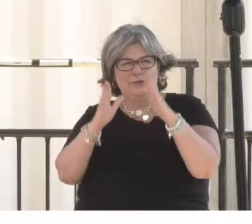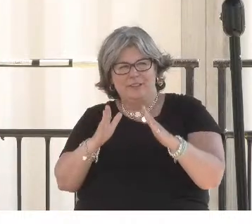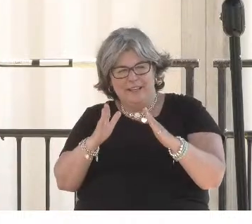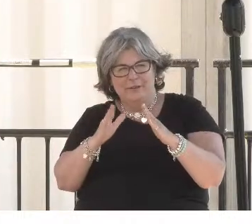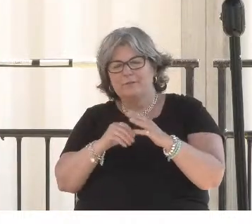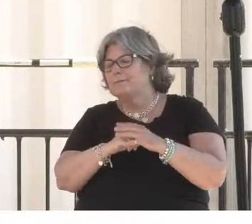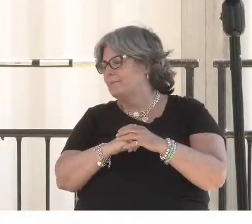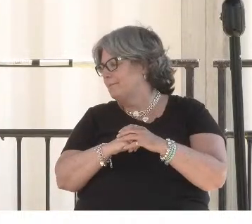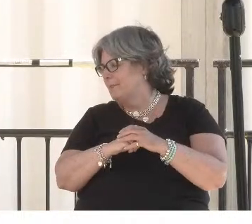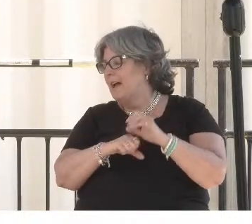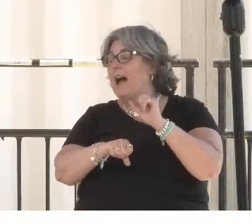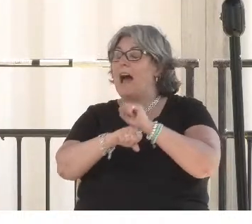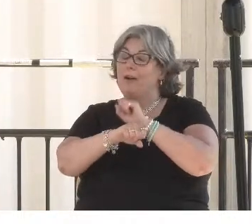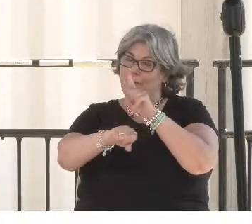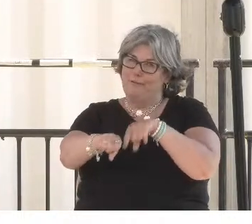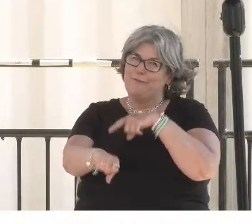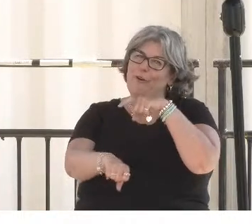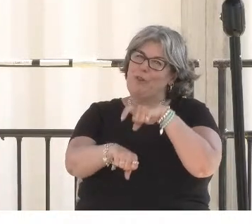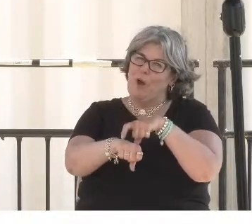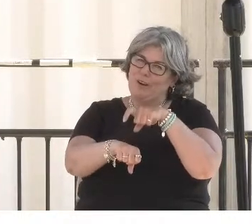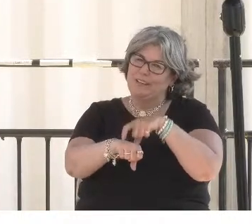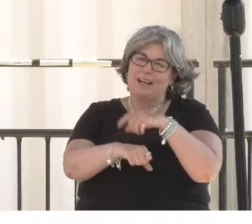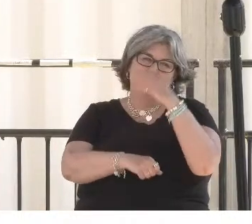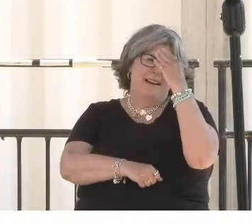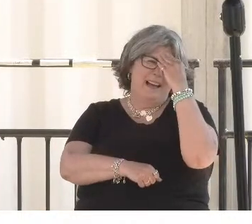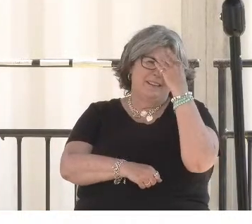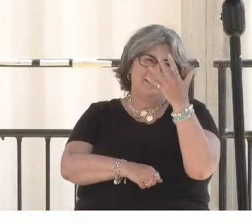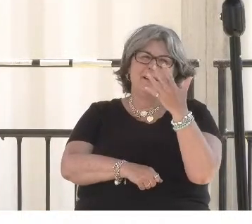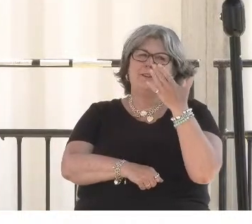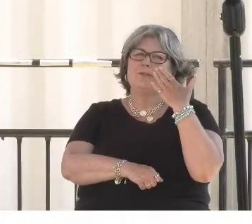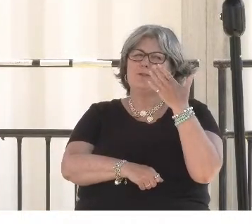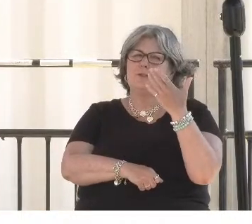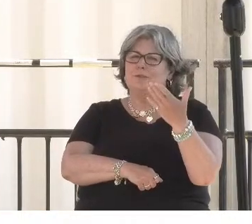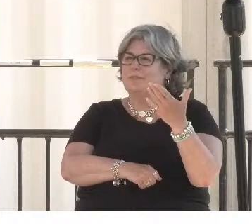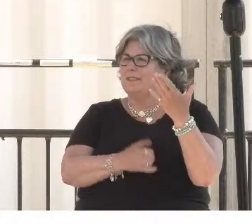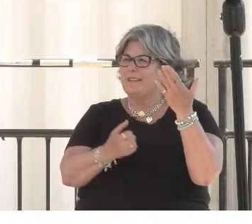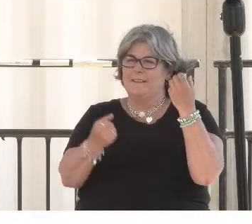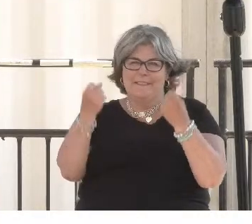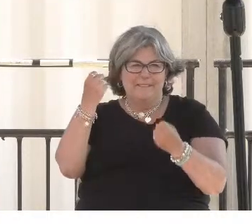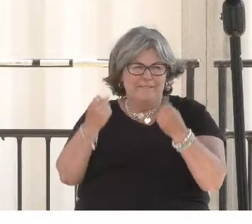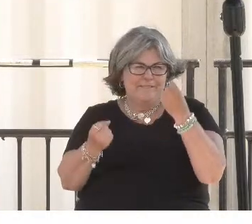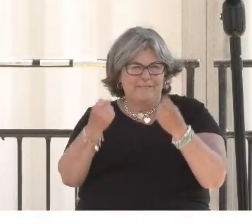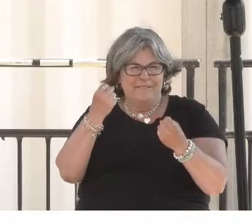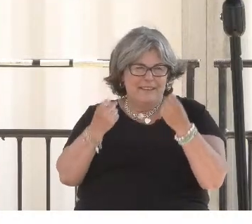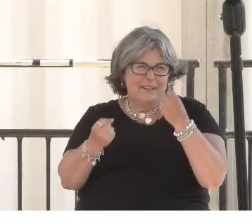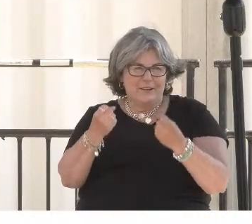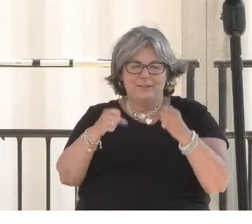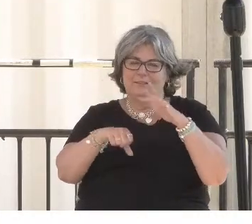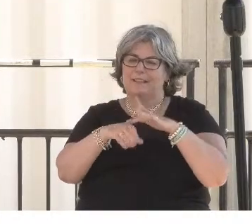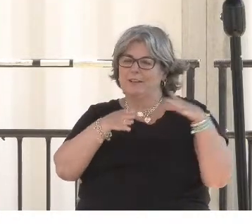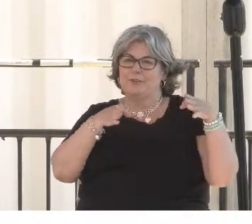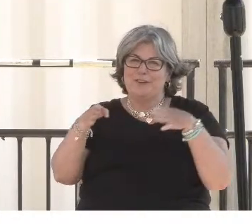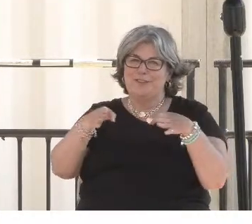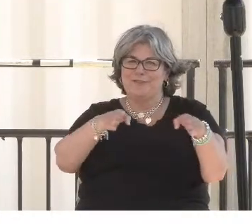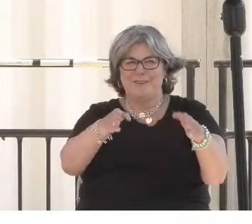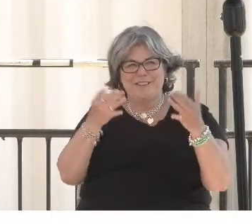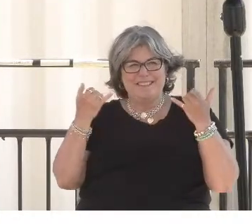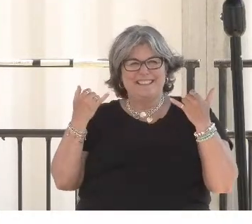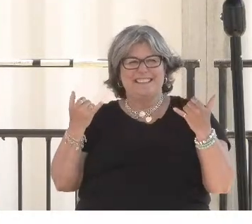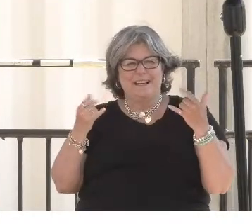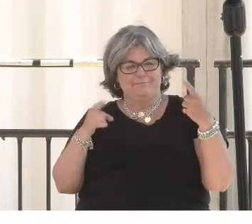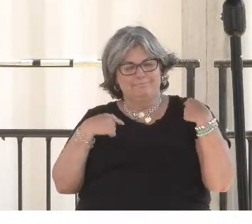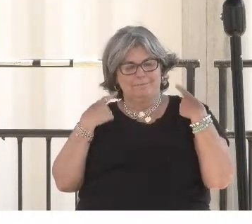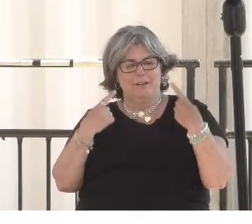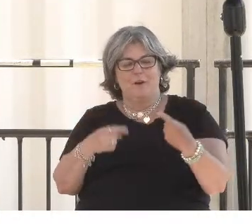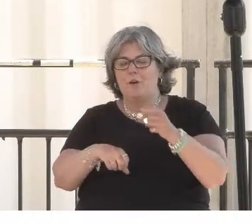a very long time. And I'll tell you, it's great to see the vehicles actually hitting the roads. And so what we've been